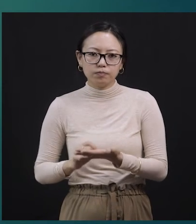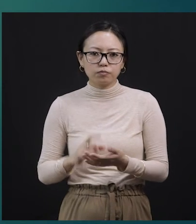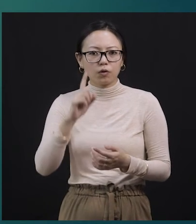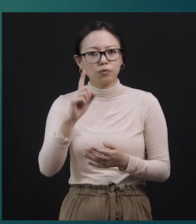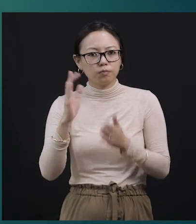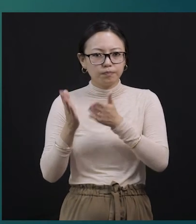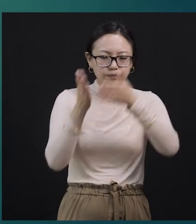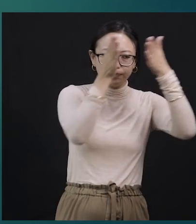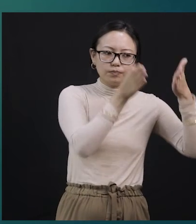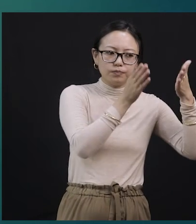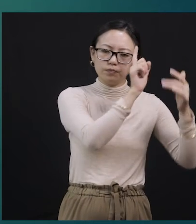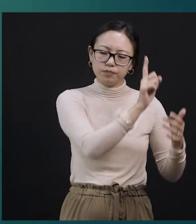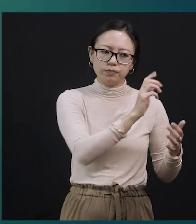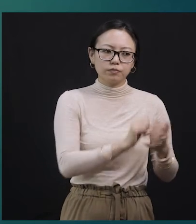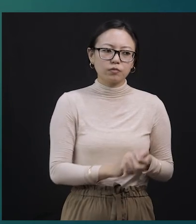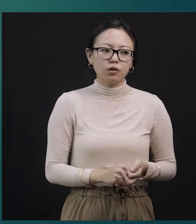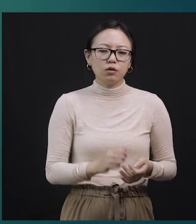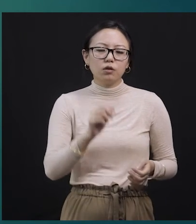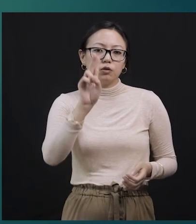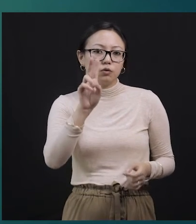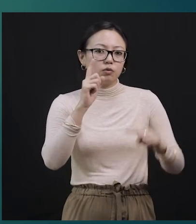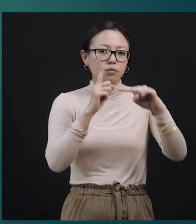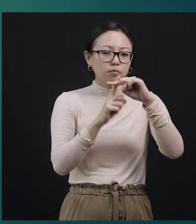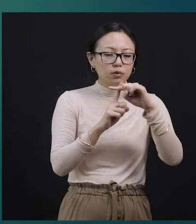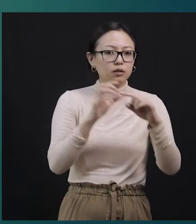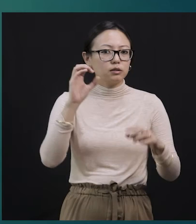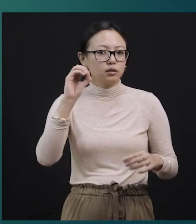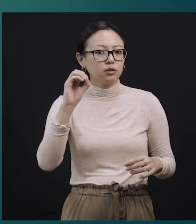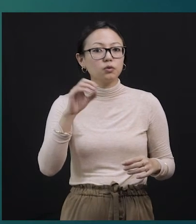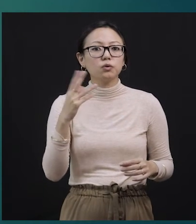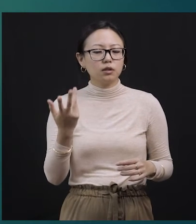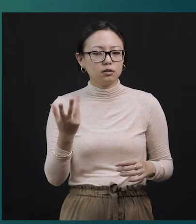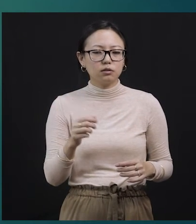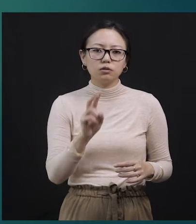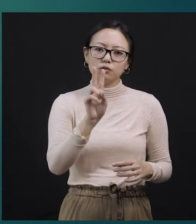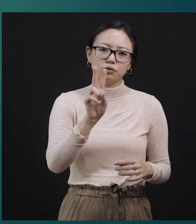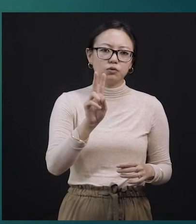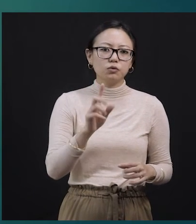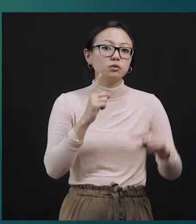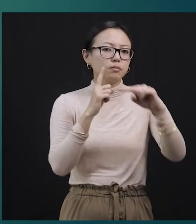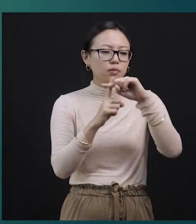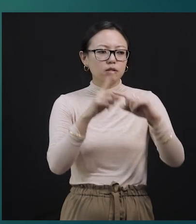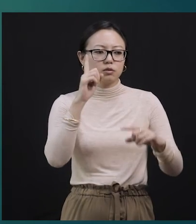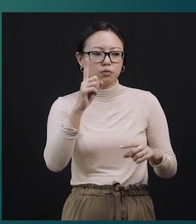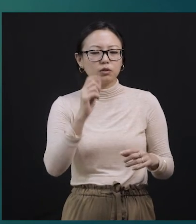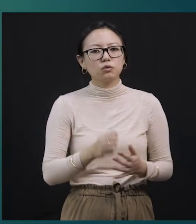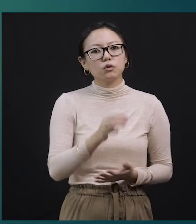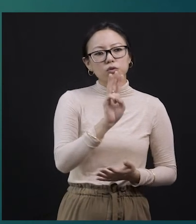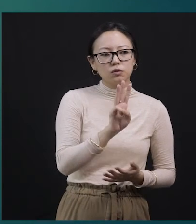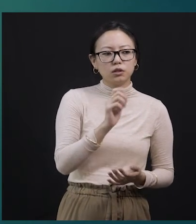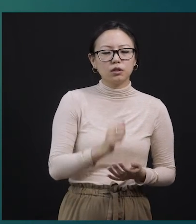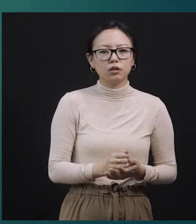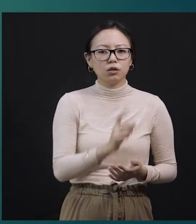you. Now 2 plus 0 and the carry 1, it will become 3, and 1, it will remain as it is.